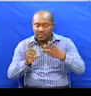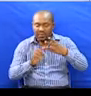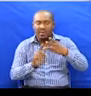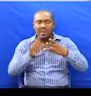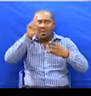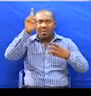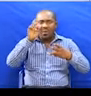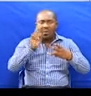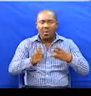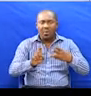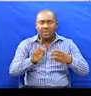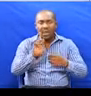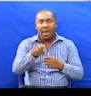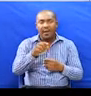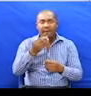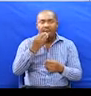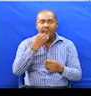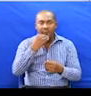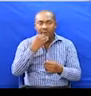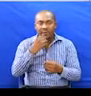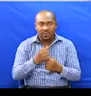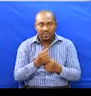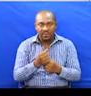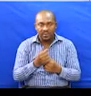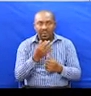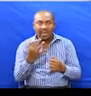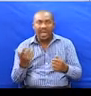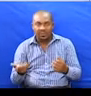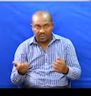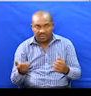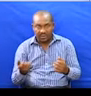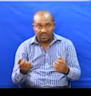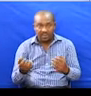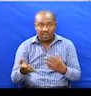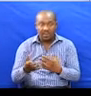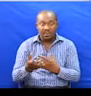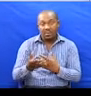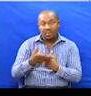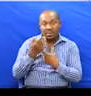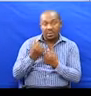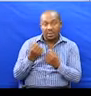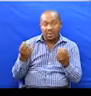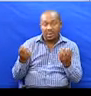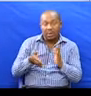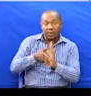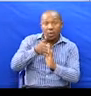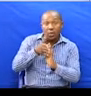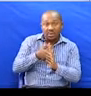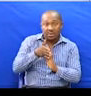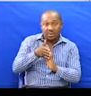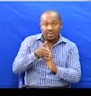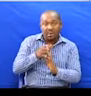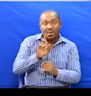the food substances, foods that act as source